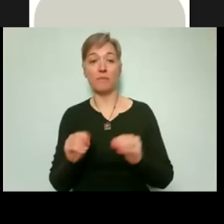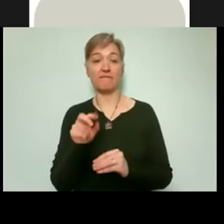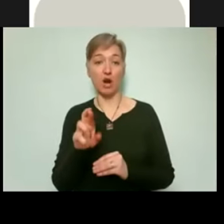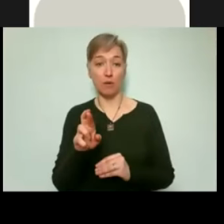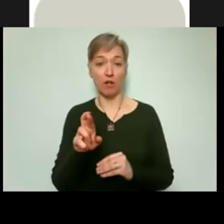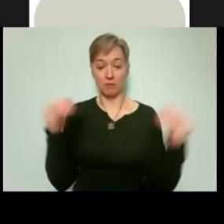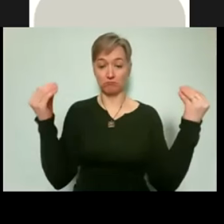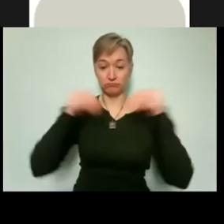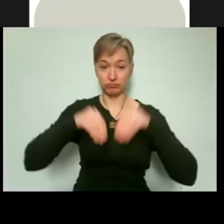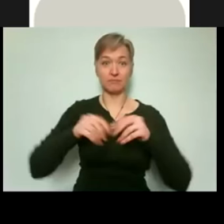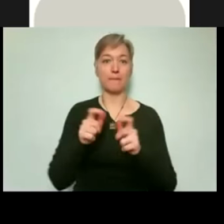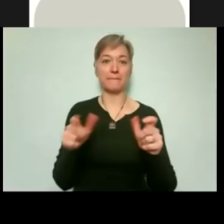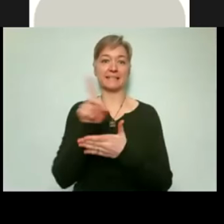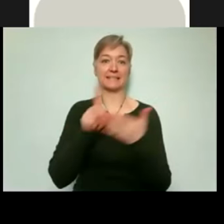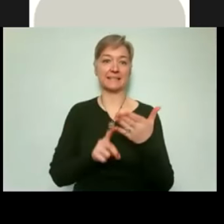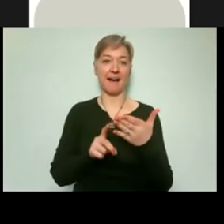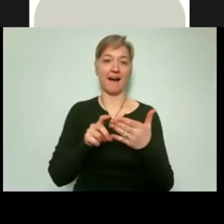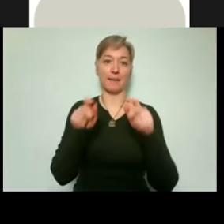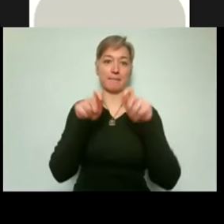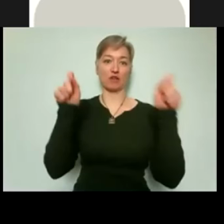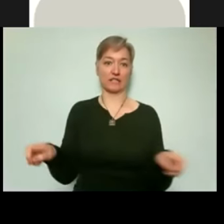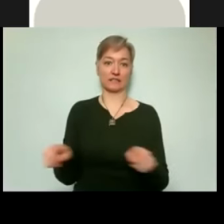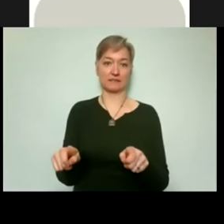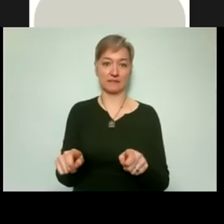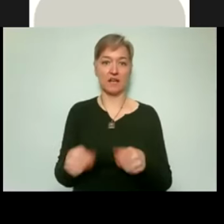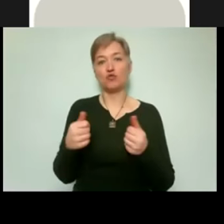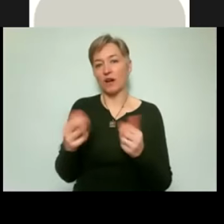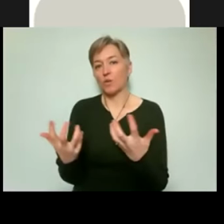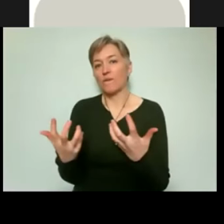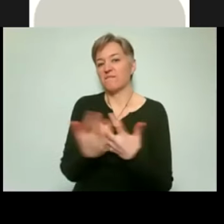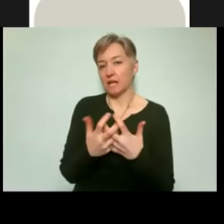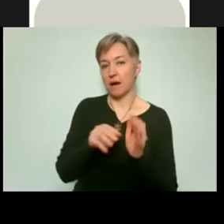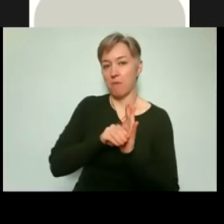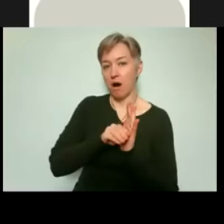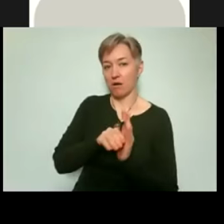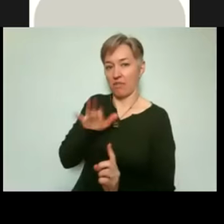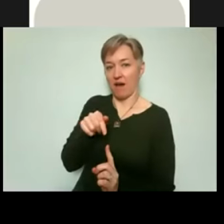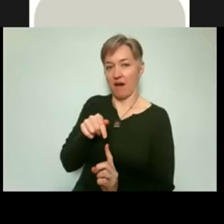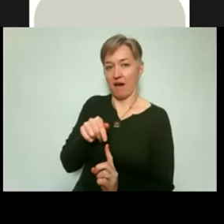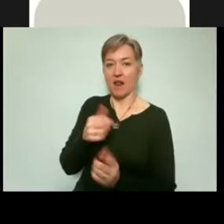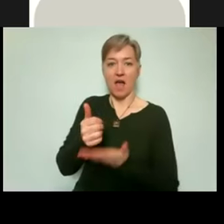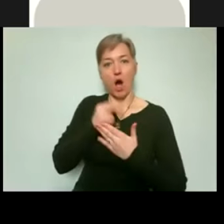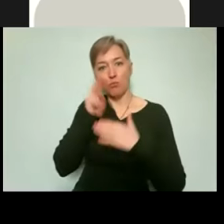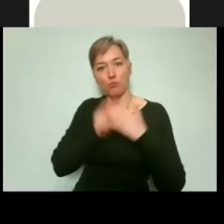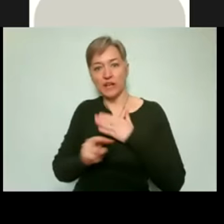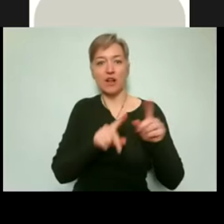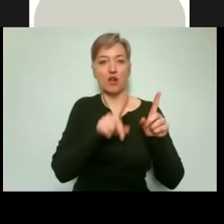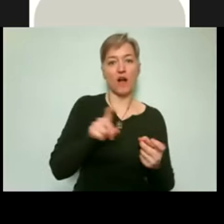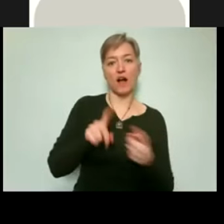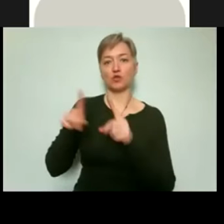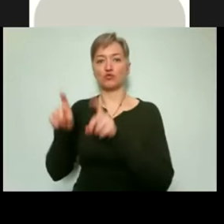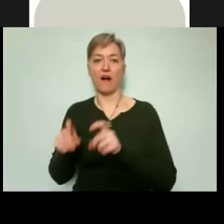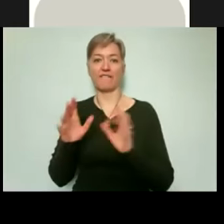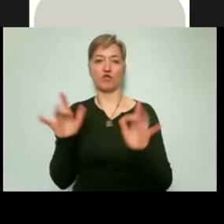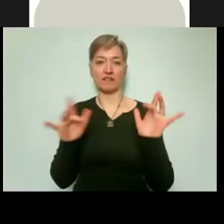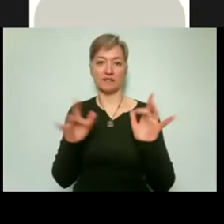into a big design matrix, and then aimed to fit a model so that we could predict the trial-to-trial fluorescence using the regressors